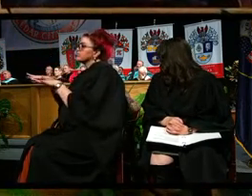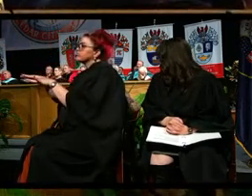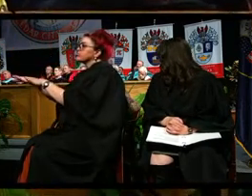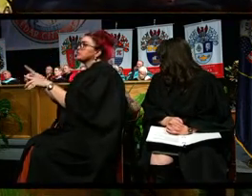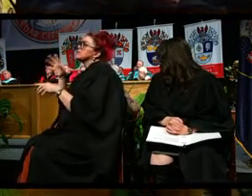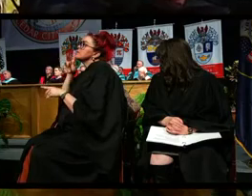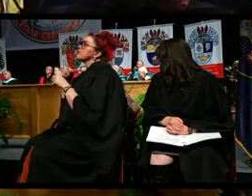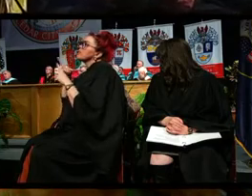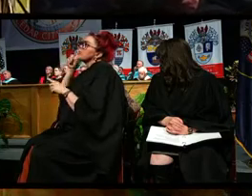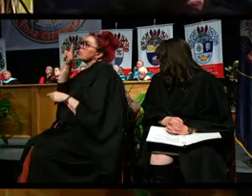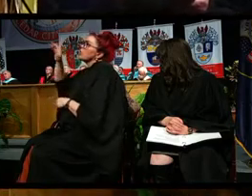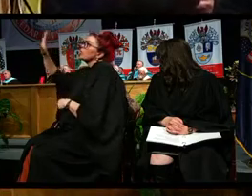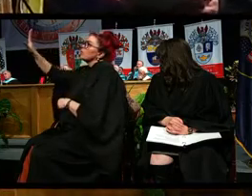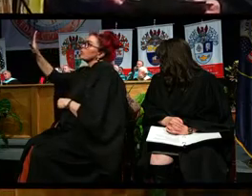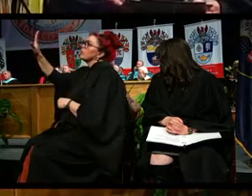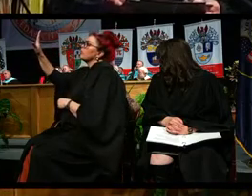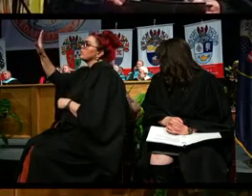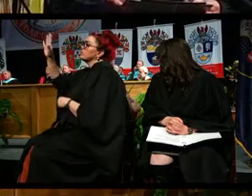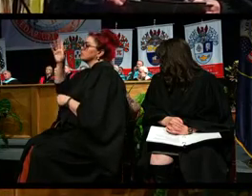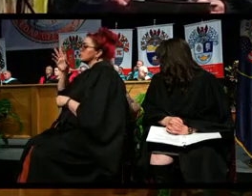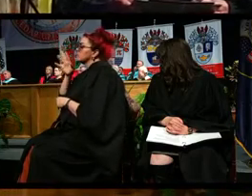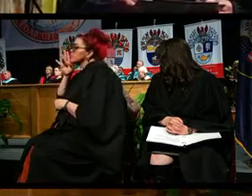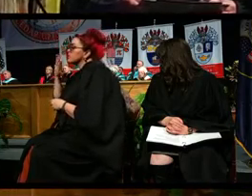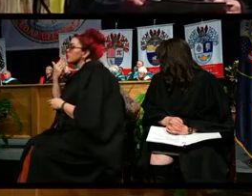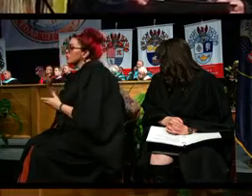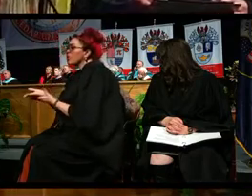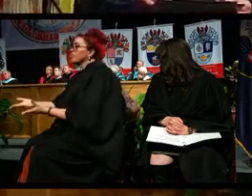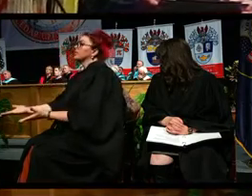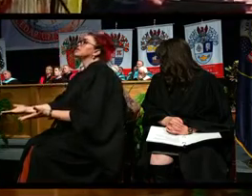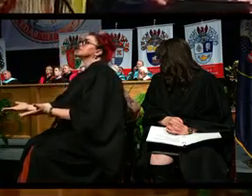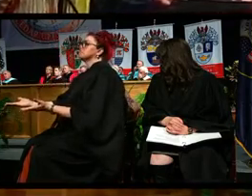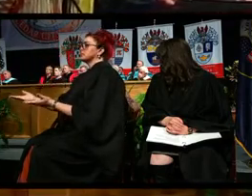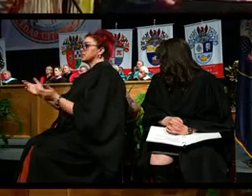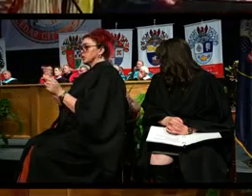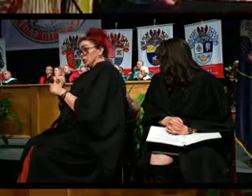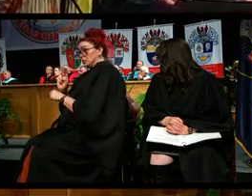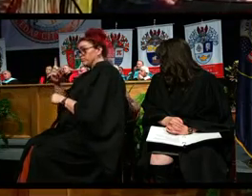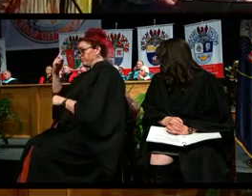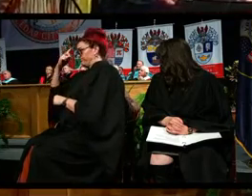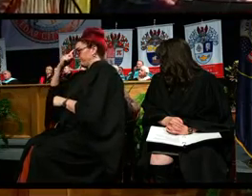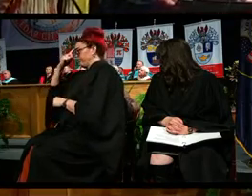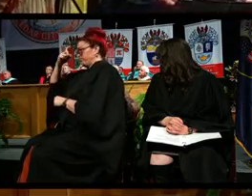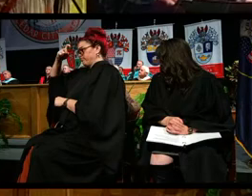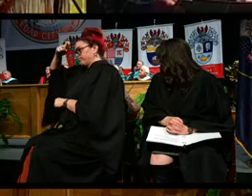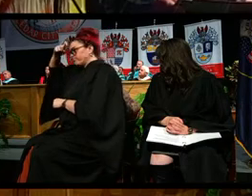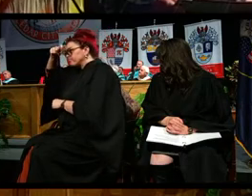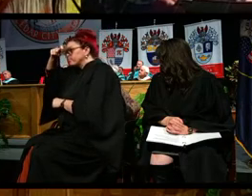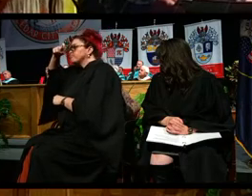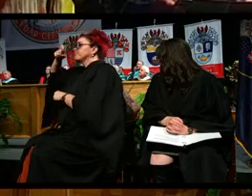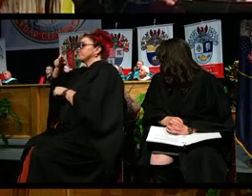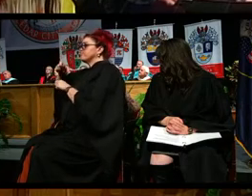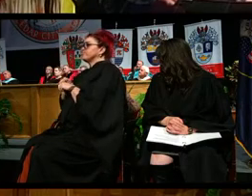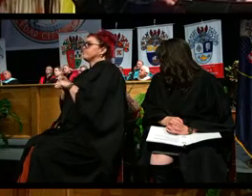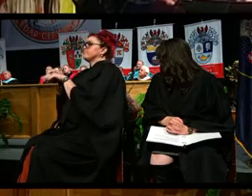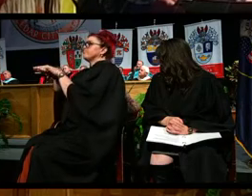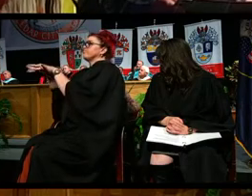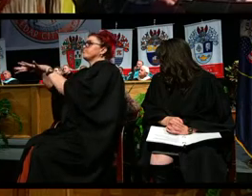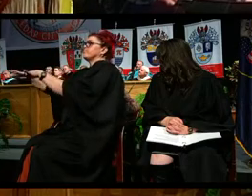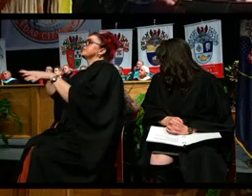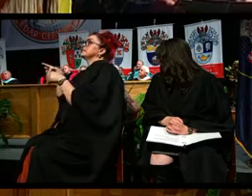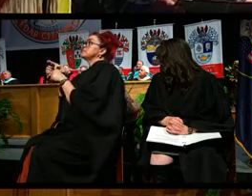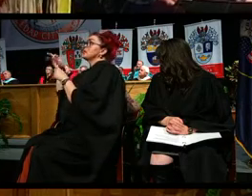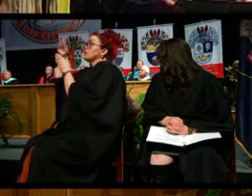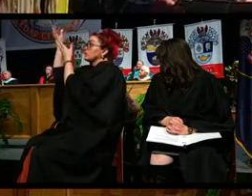you. She'll say good things. And she'll use the wisdom and her mind, which the spirit enters